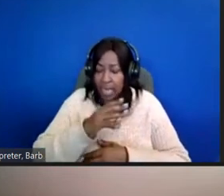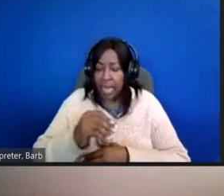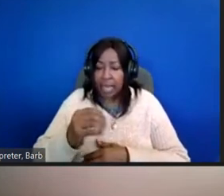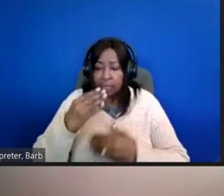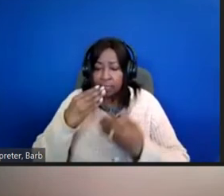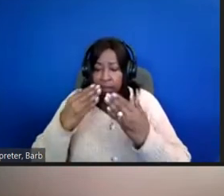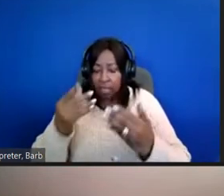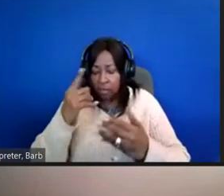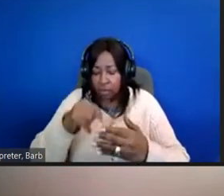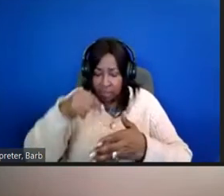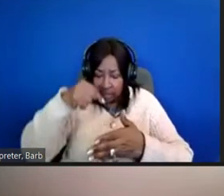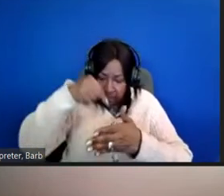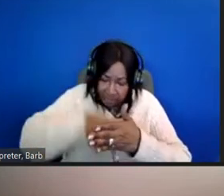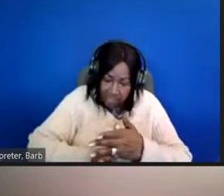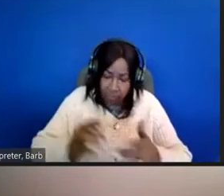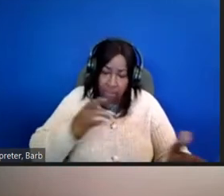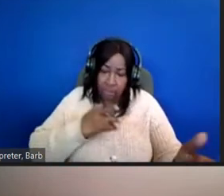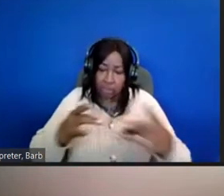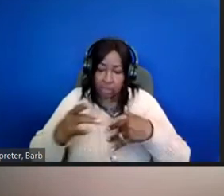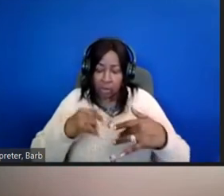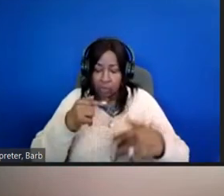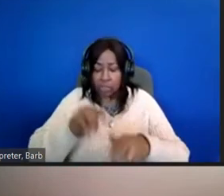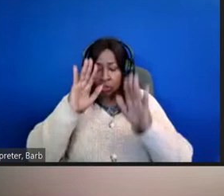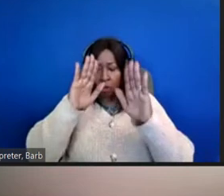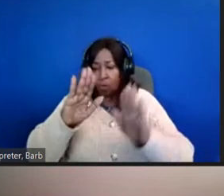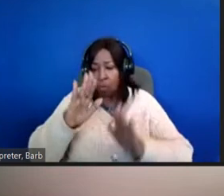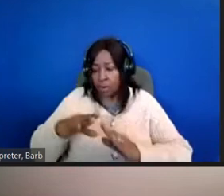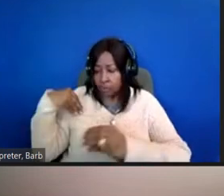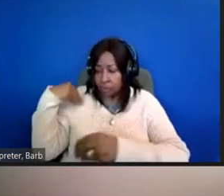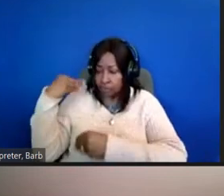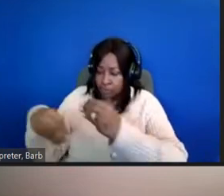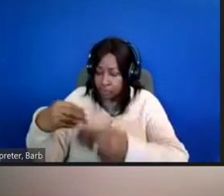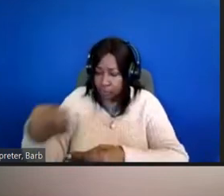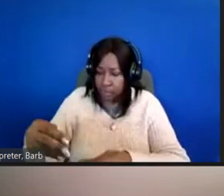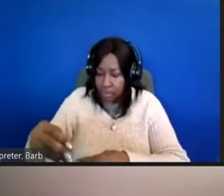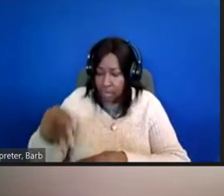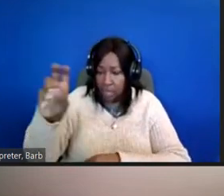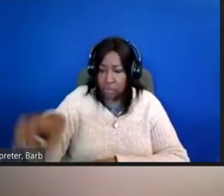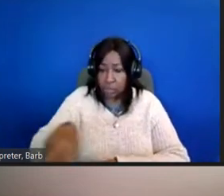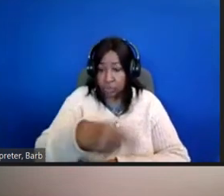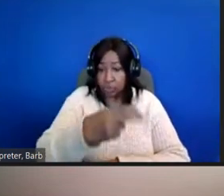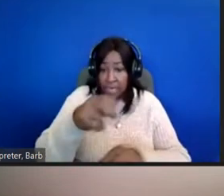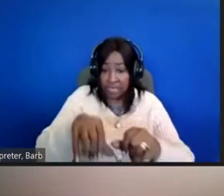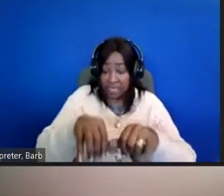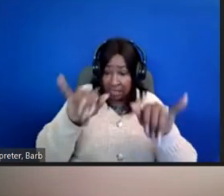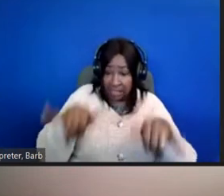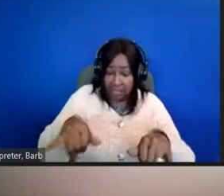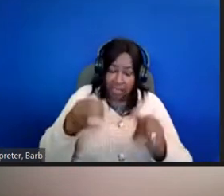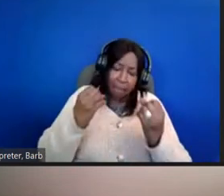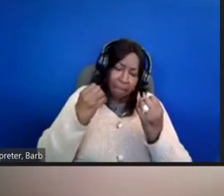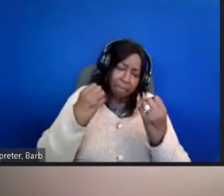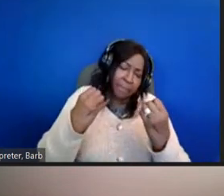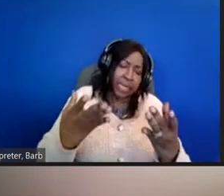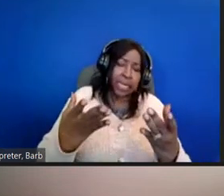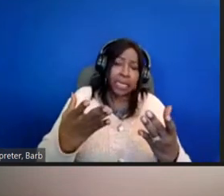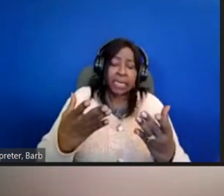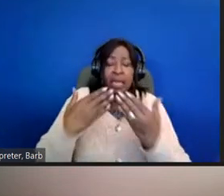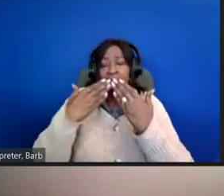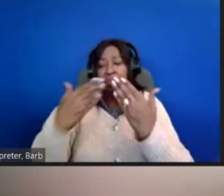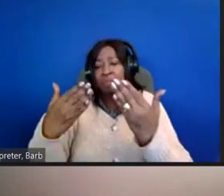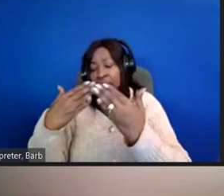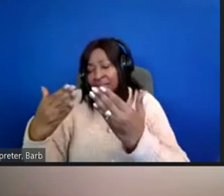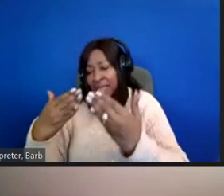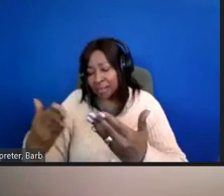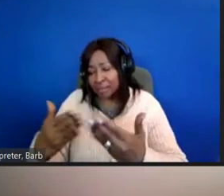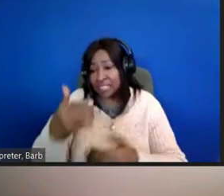this wonderful legacy transit system, the CTA. So just many, many thank yous to everybody.